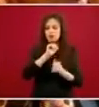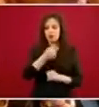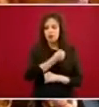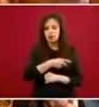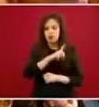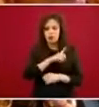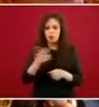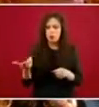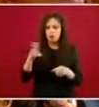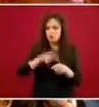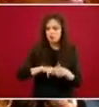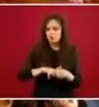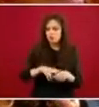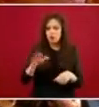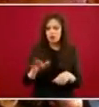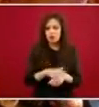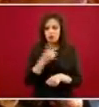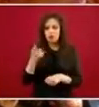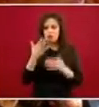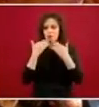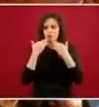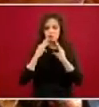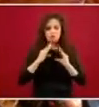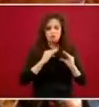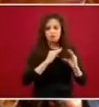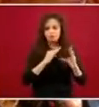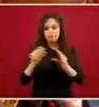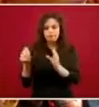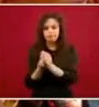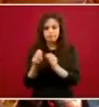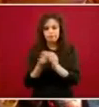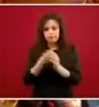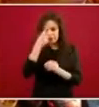Department decided to